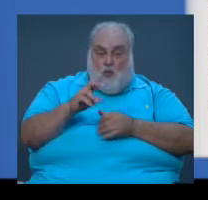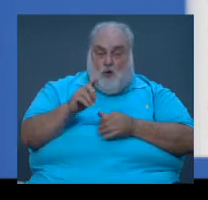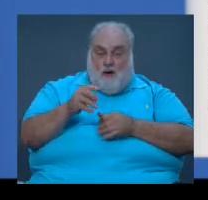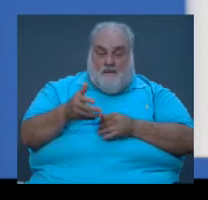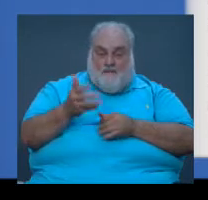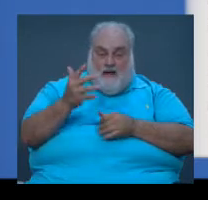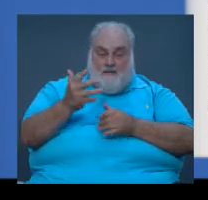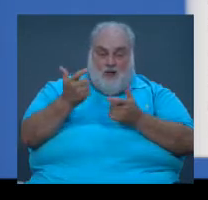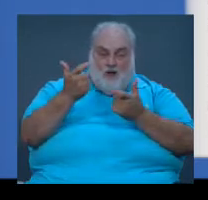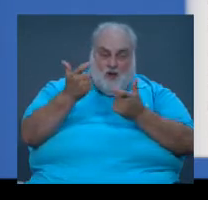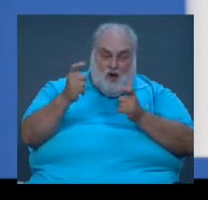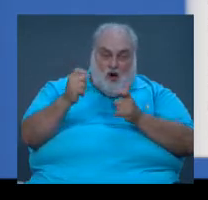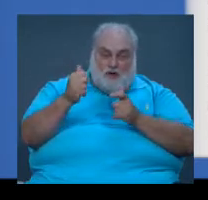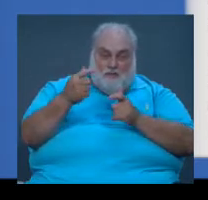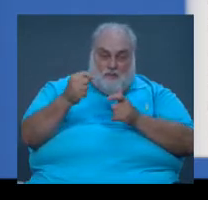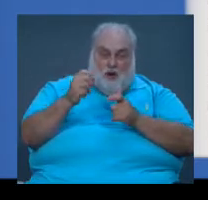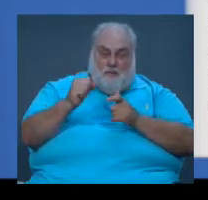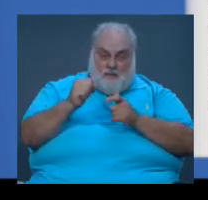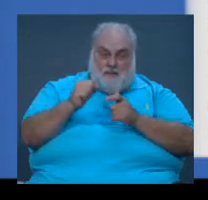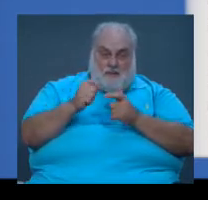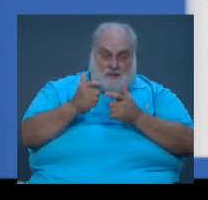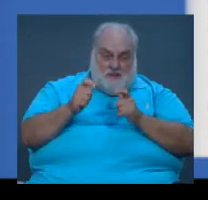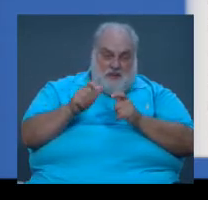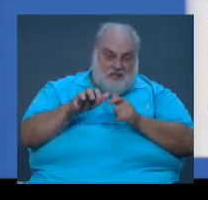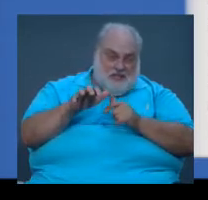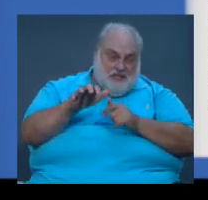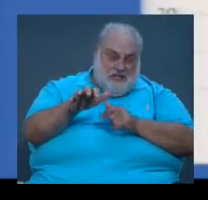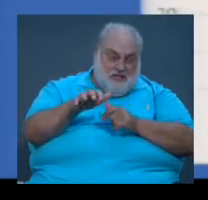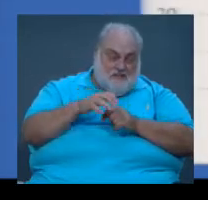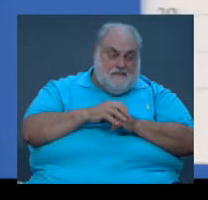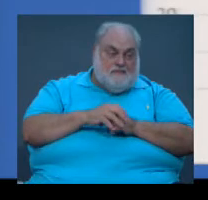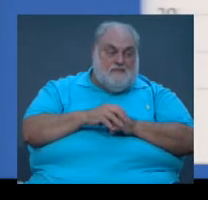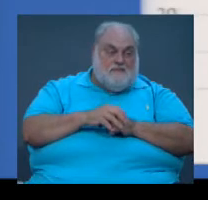large apartment complexes. Next one, Allie.